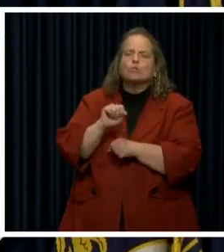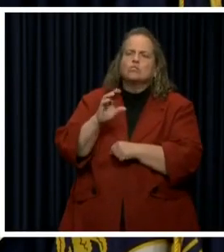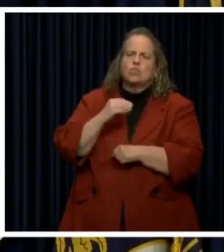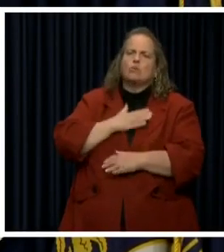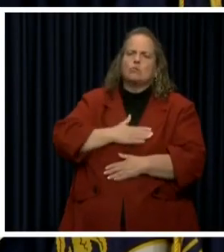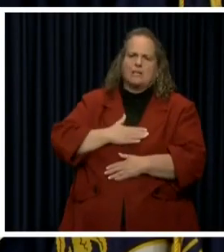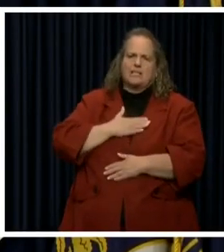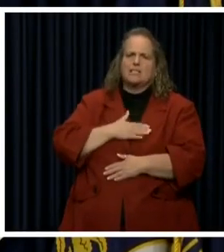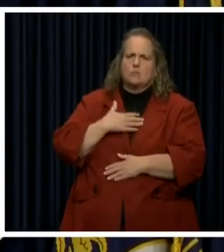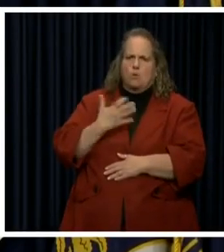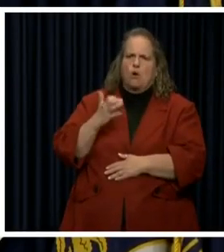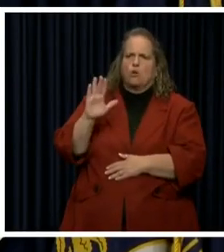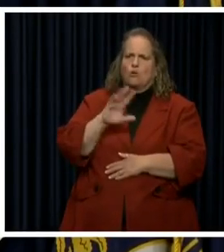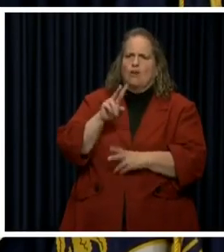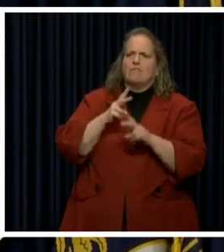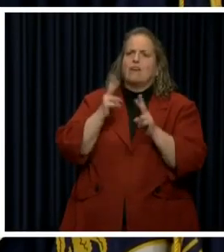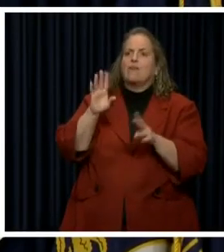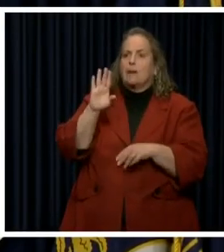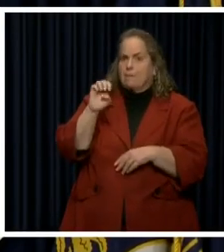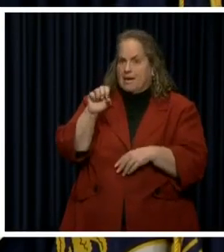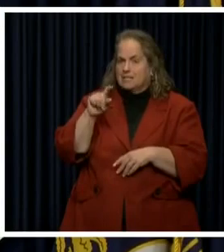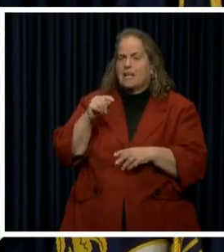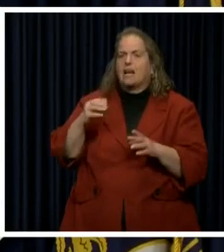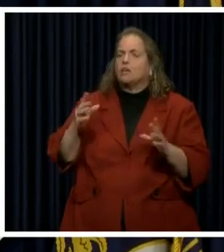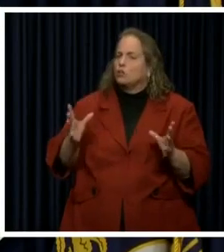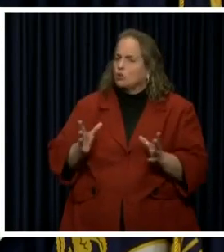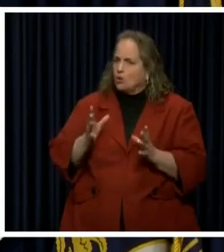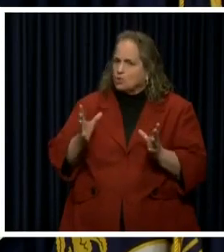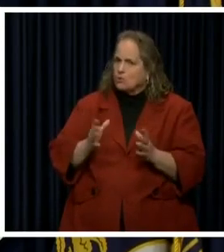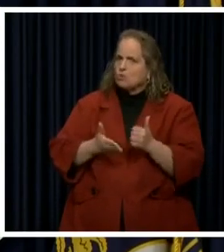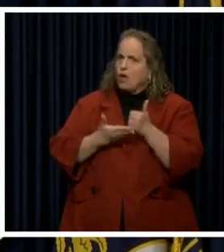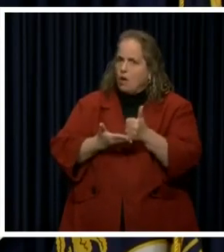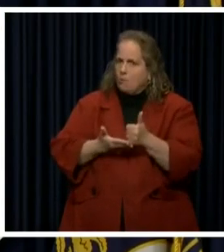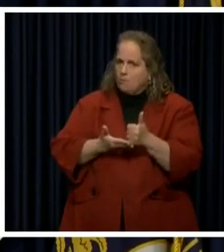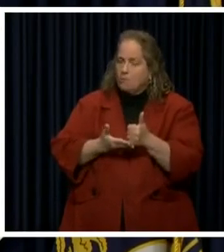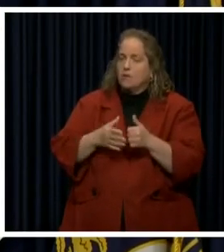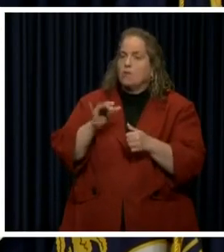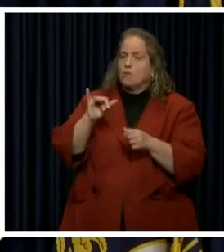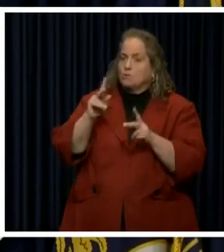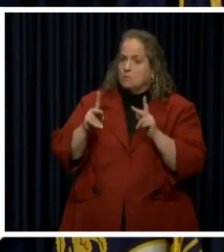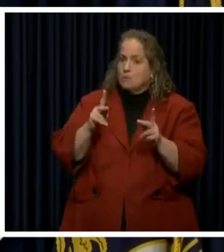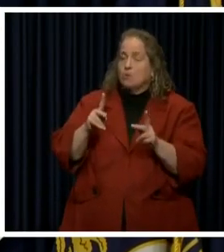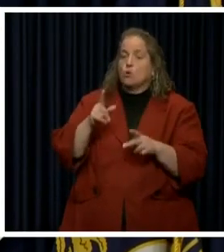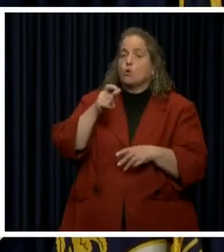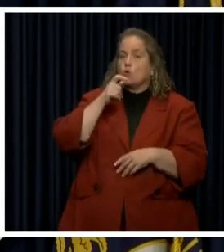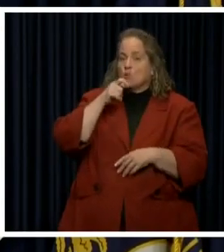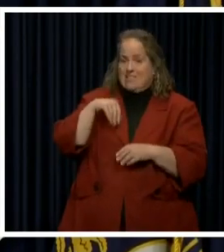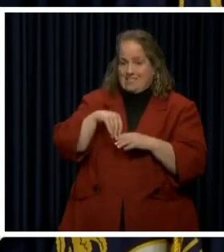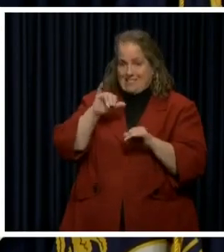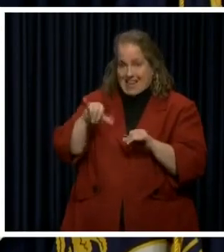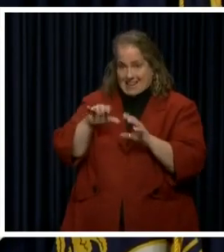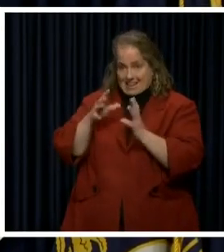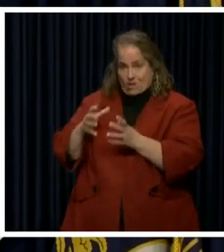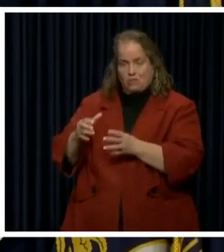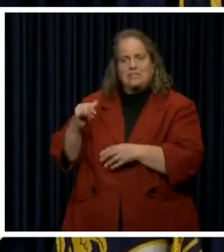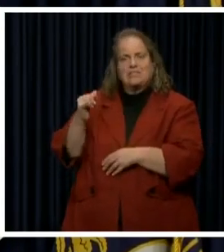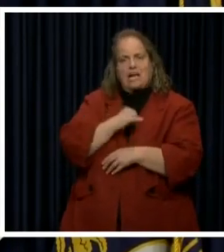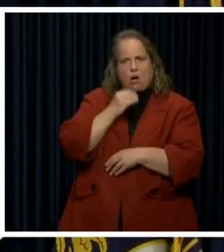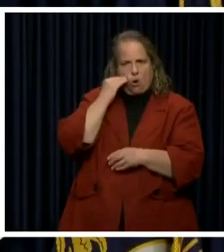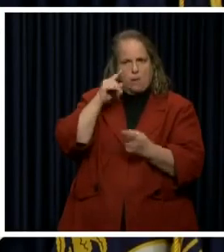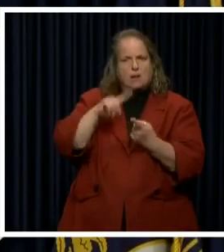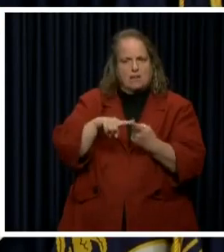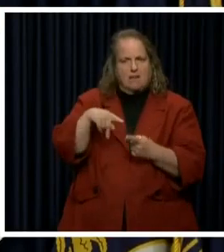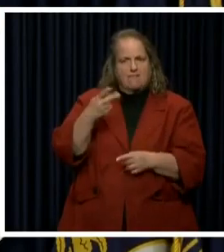very best, and we need everybody's encouragement. If you fall in those categories, stay home until phase